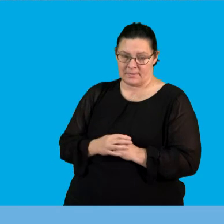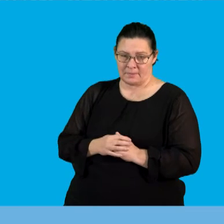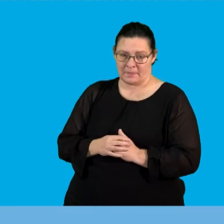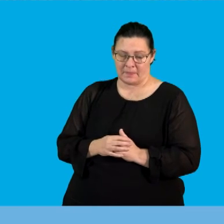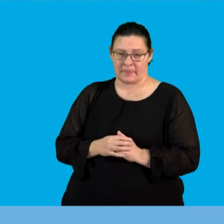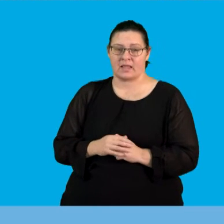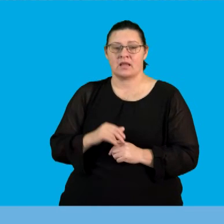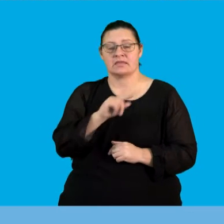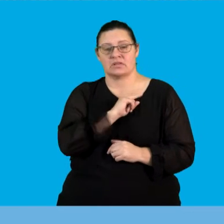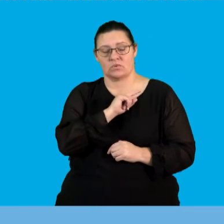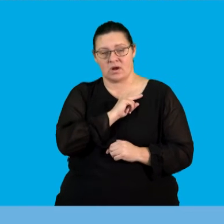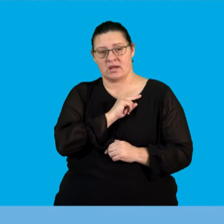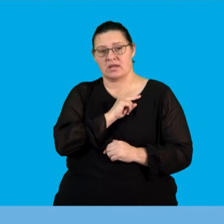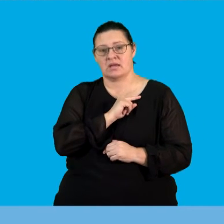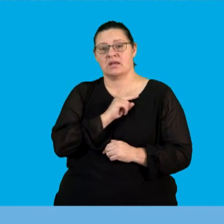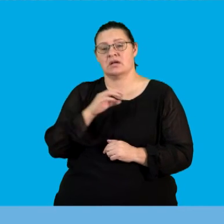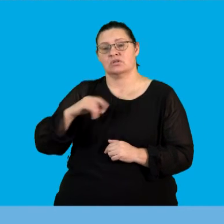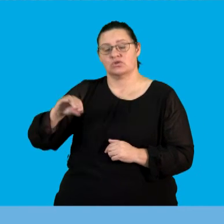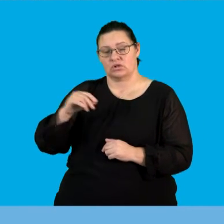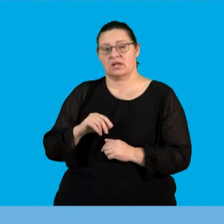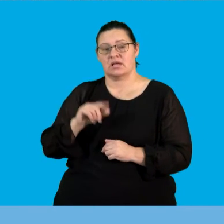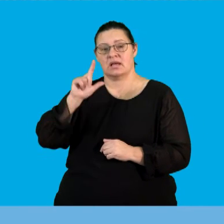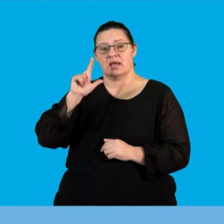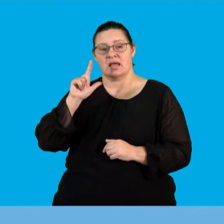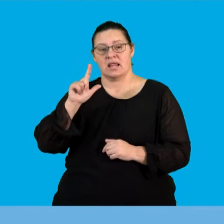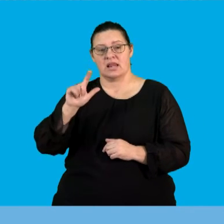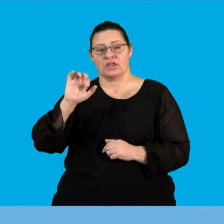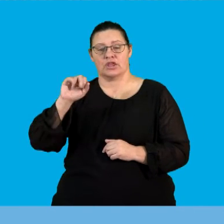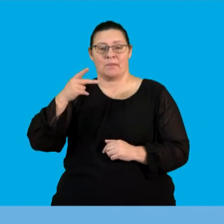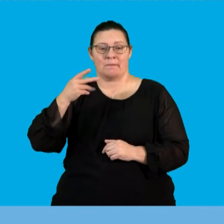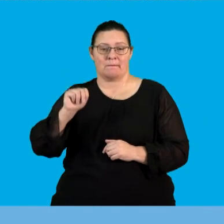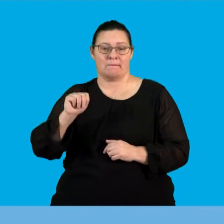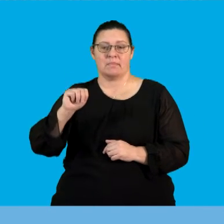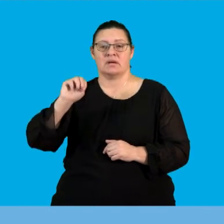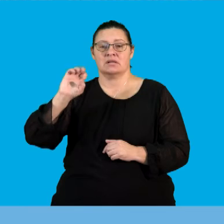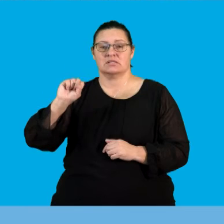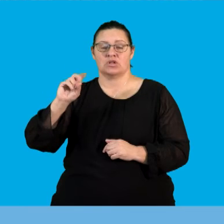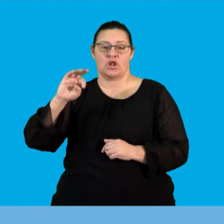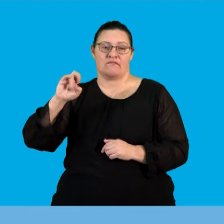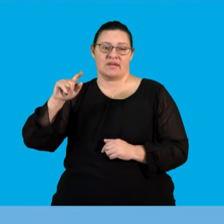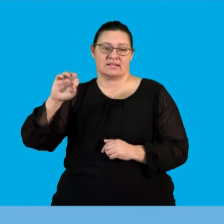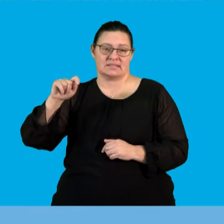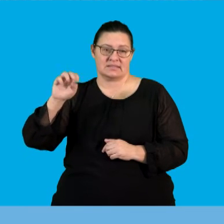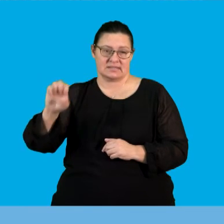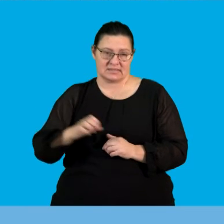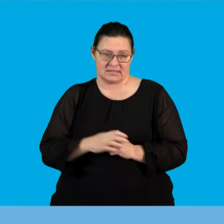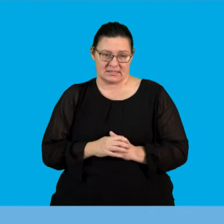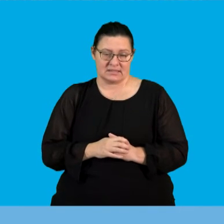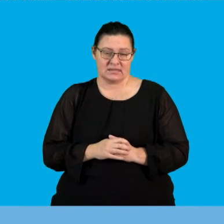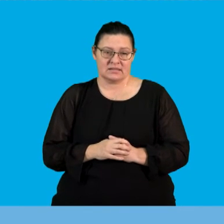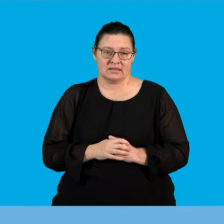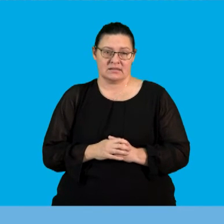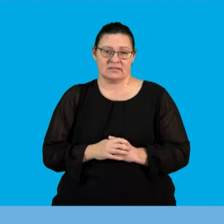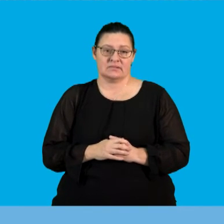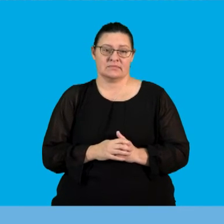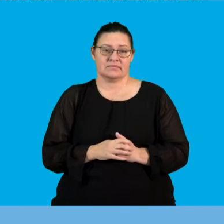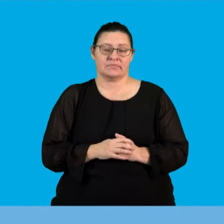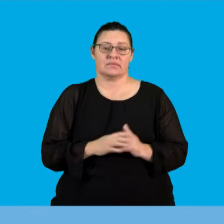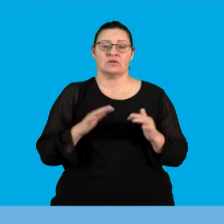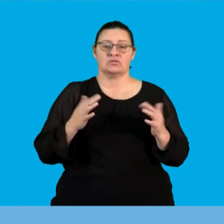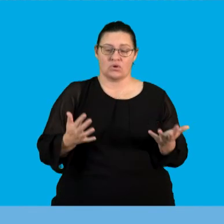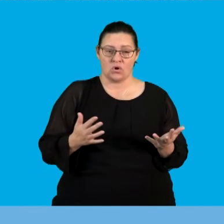acid. So therefore, our salt is going to be lithium sulfate. When the nitric acid reacts with sodium